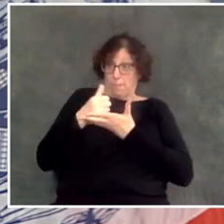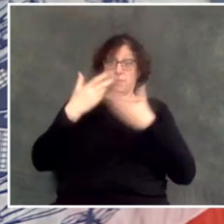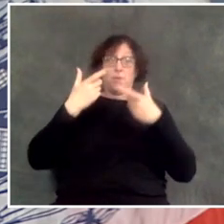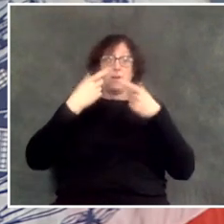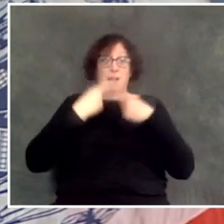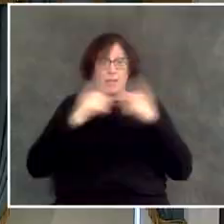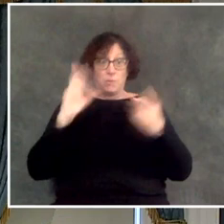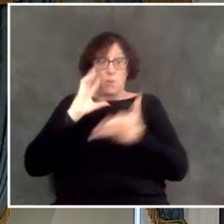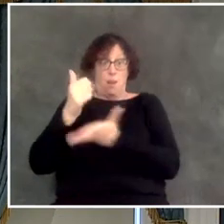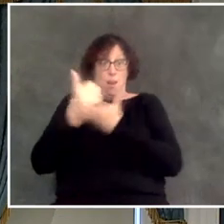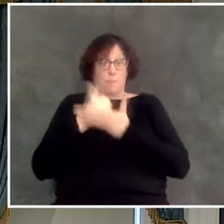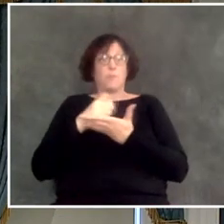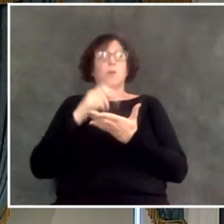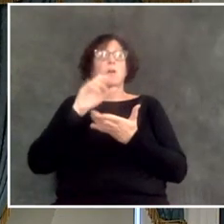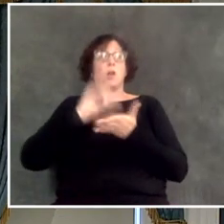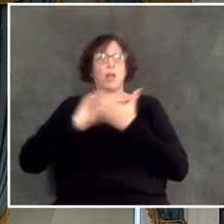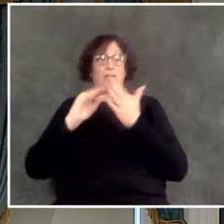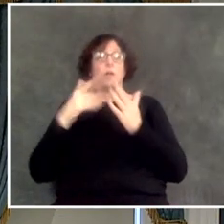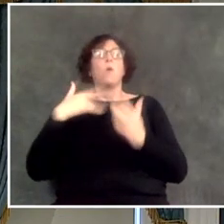we have Bridget from WNYC.